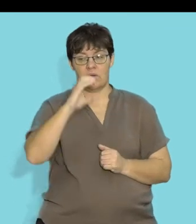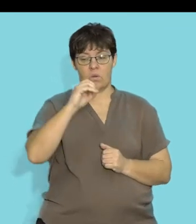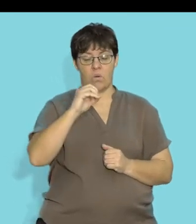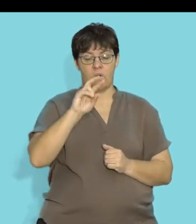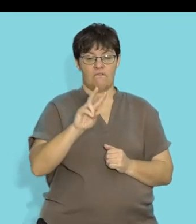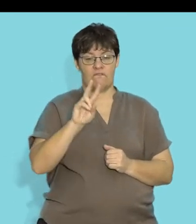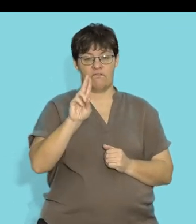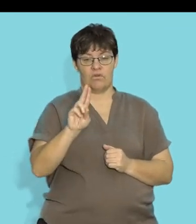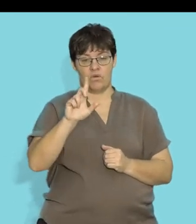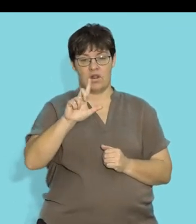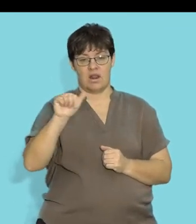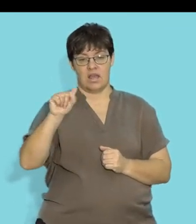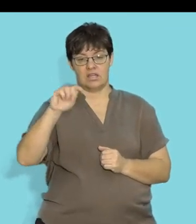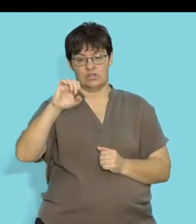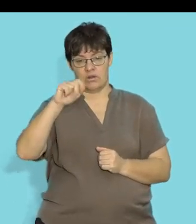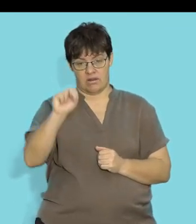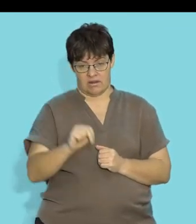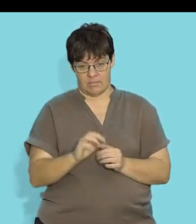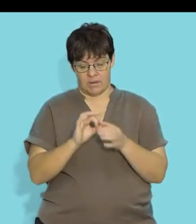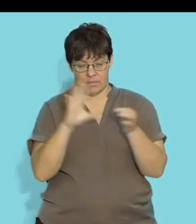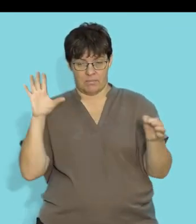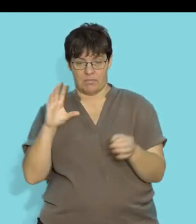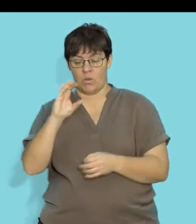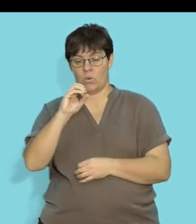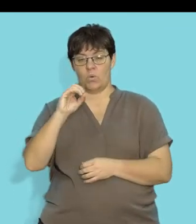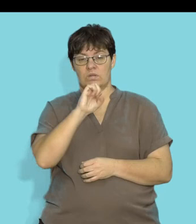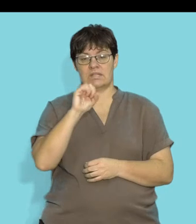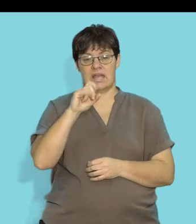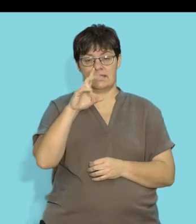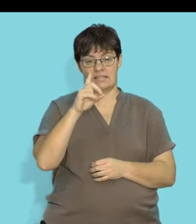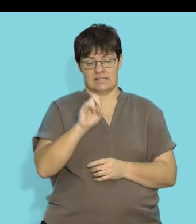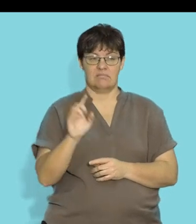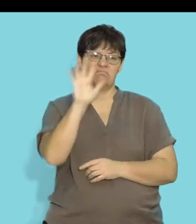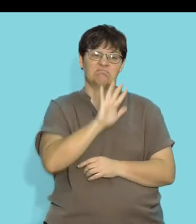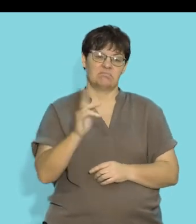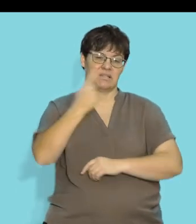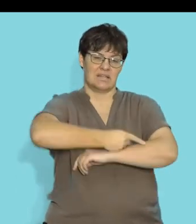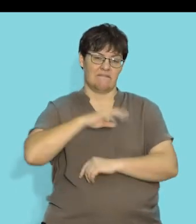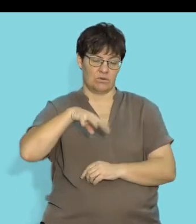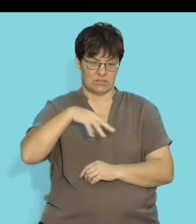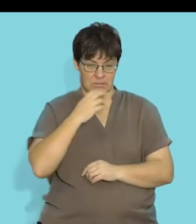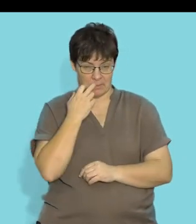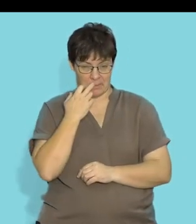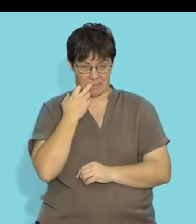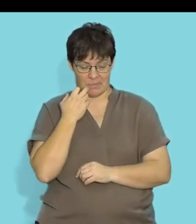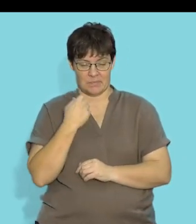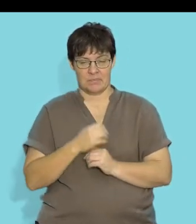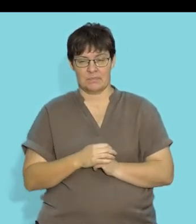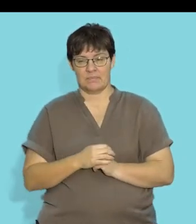is ovulation. So ovulation is the release of an oocyte around day 14.